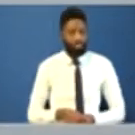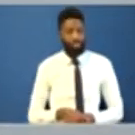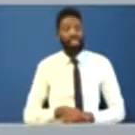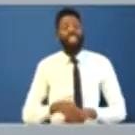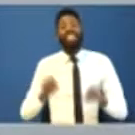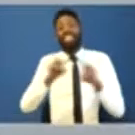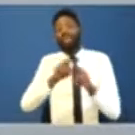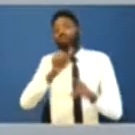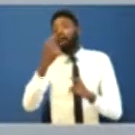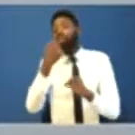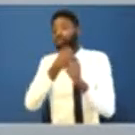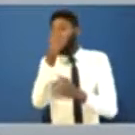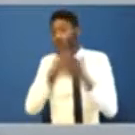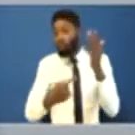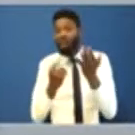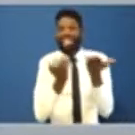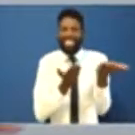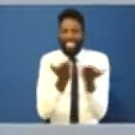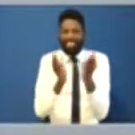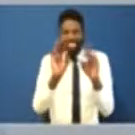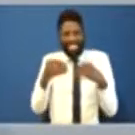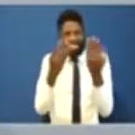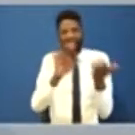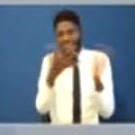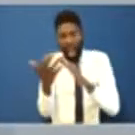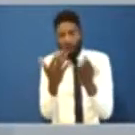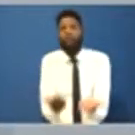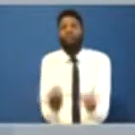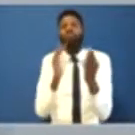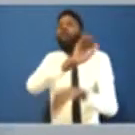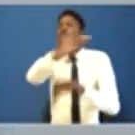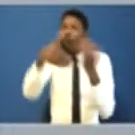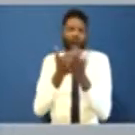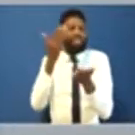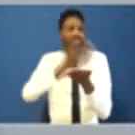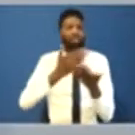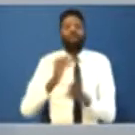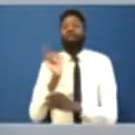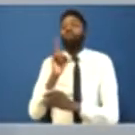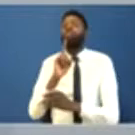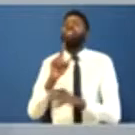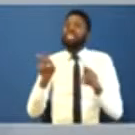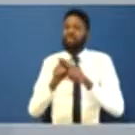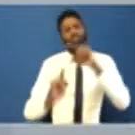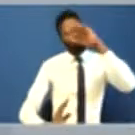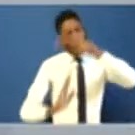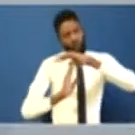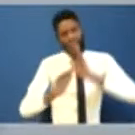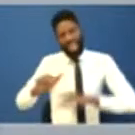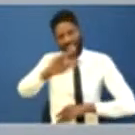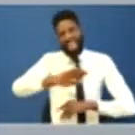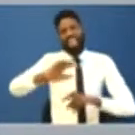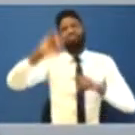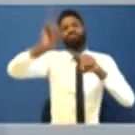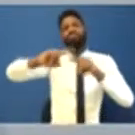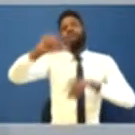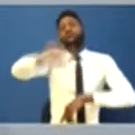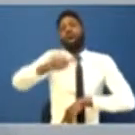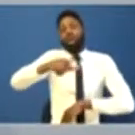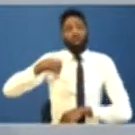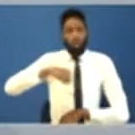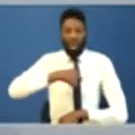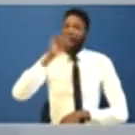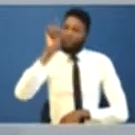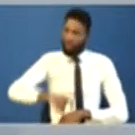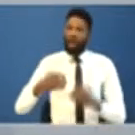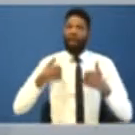to improve service delivery to all sectors in nairobi and especially the informal sectors we need to have a